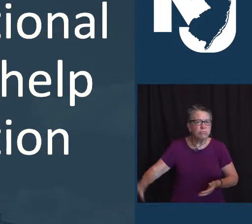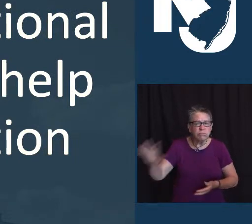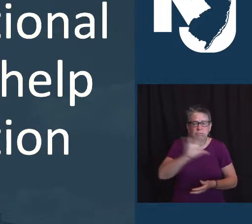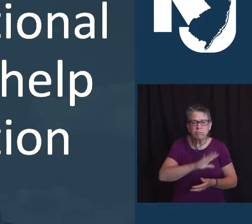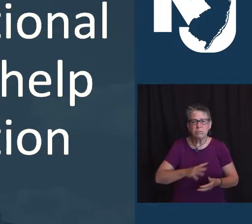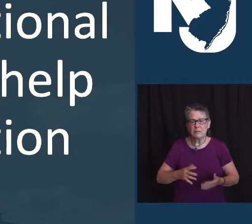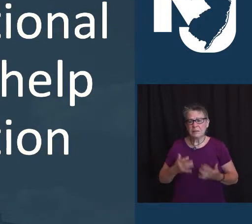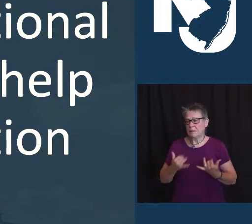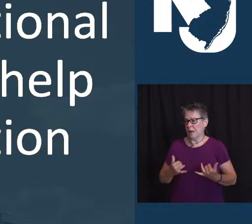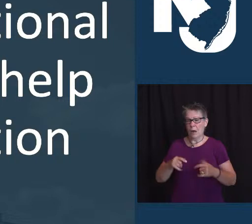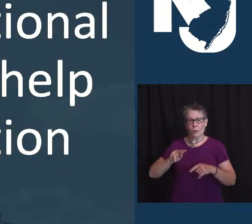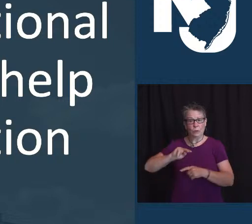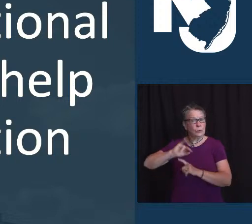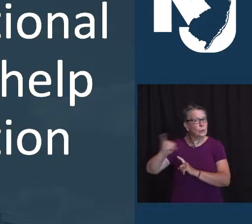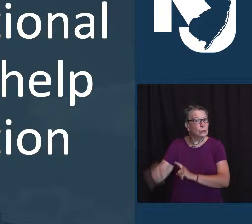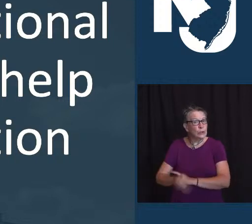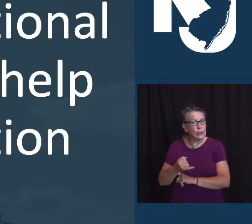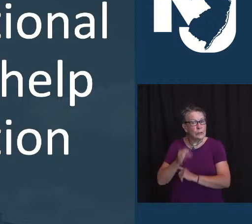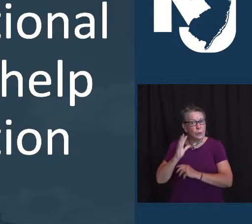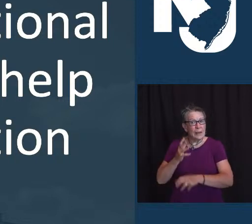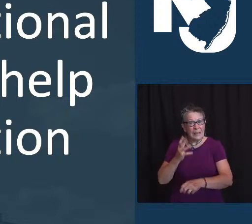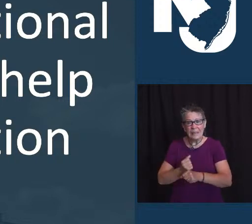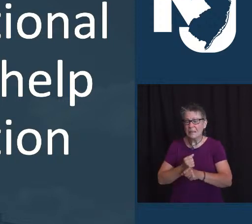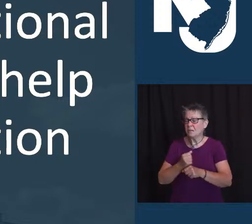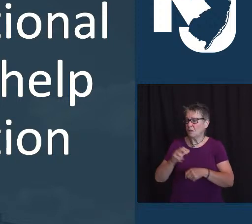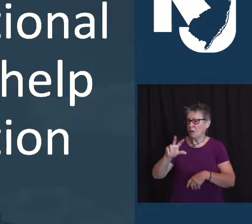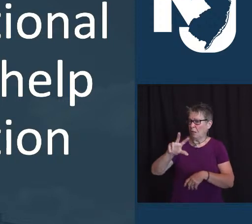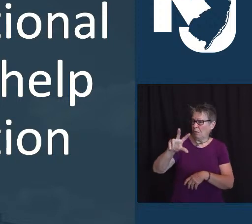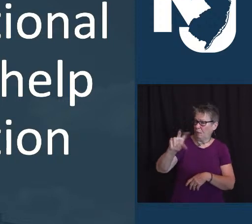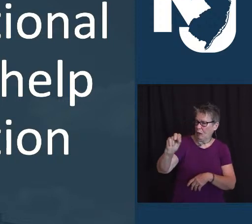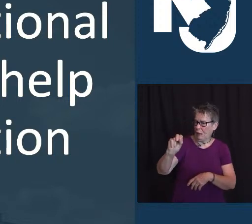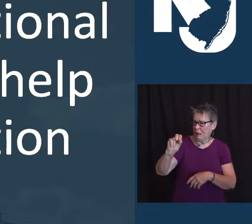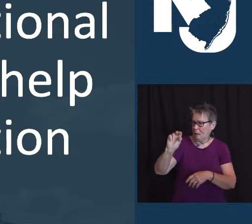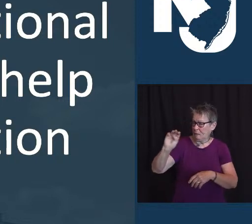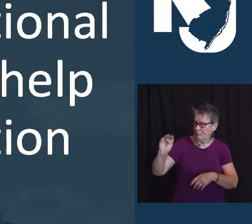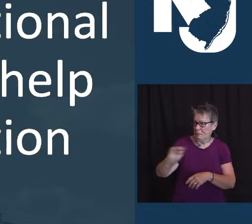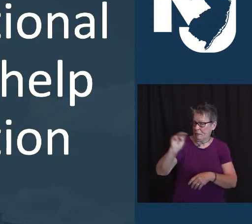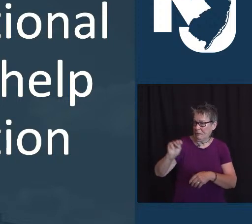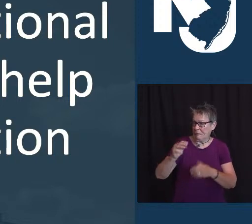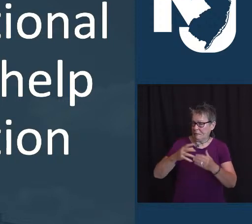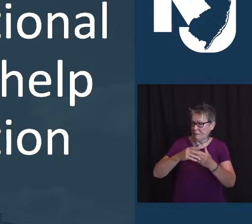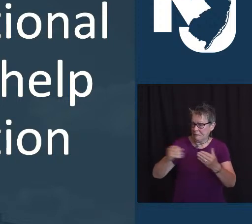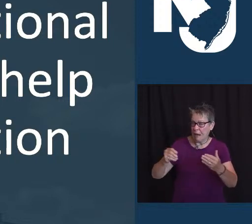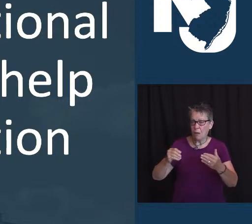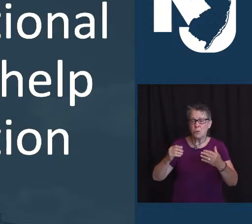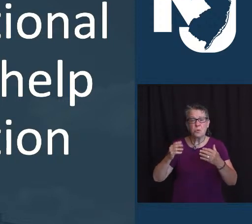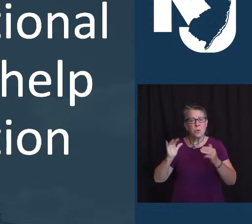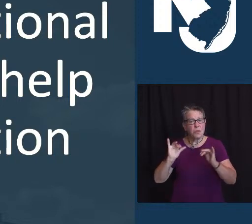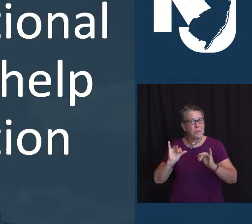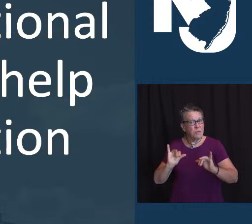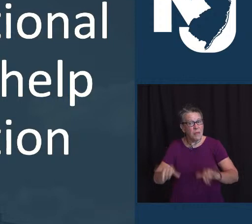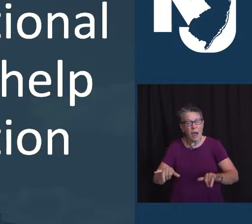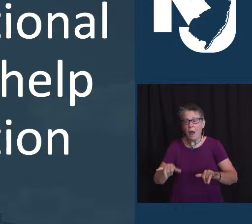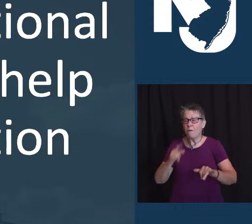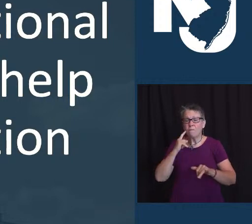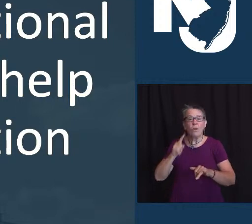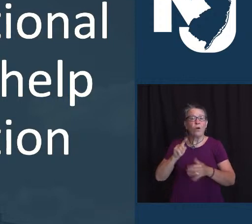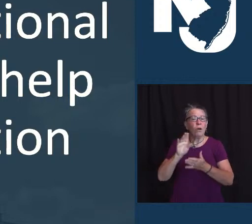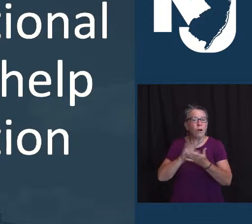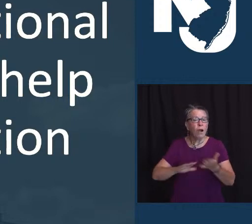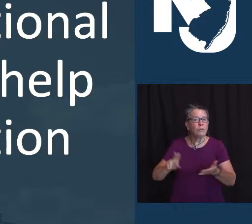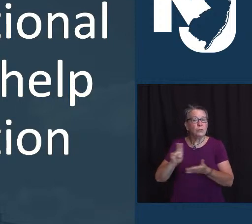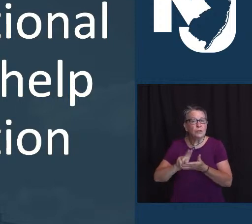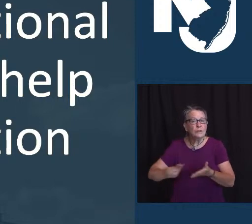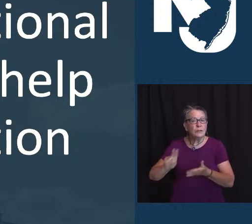in additional federal supports to help our higher education sector weather the impacts of COVID on its core